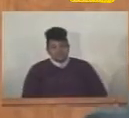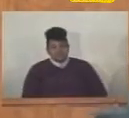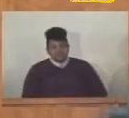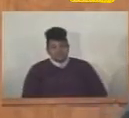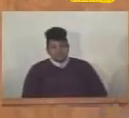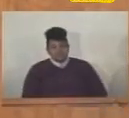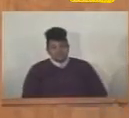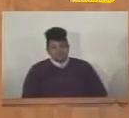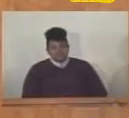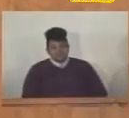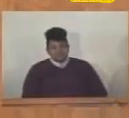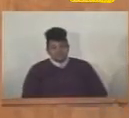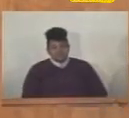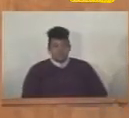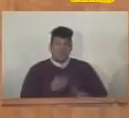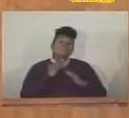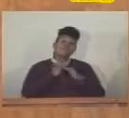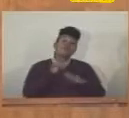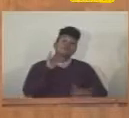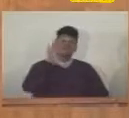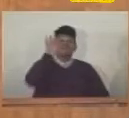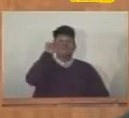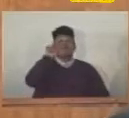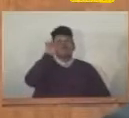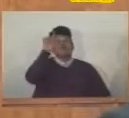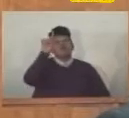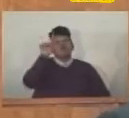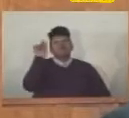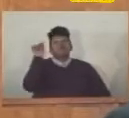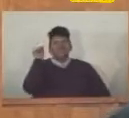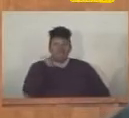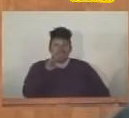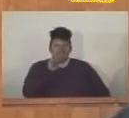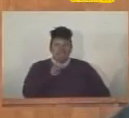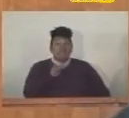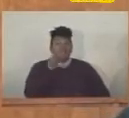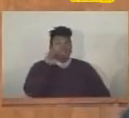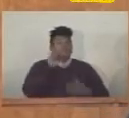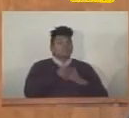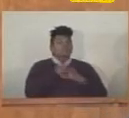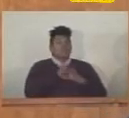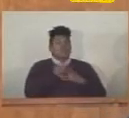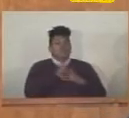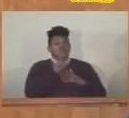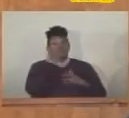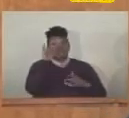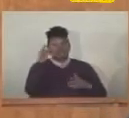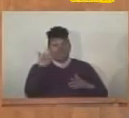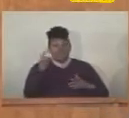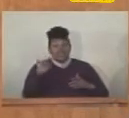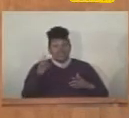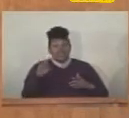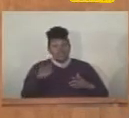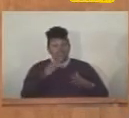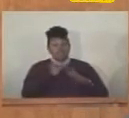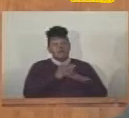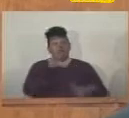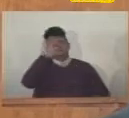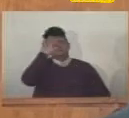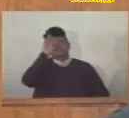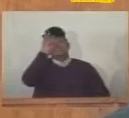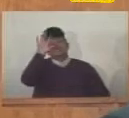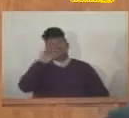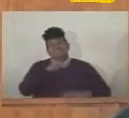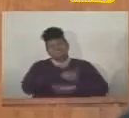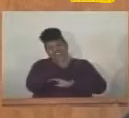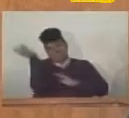Multiply that 5.1 per day for January 2018 by 365